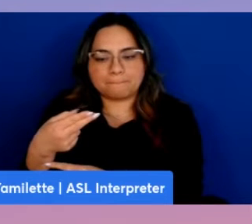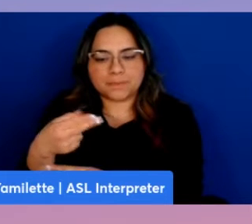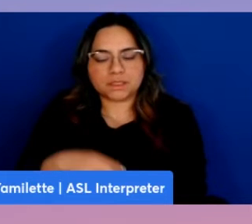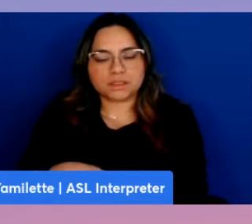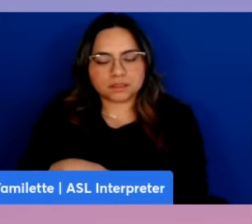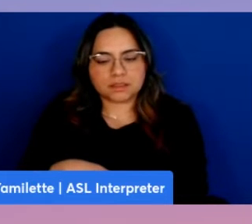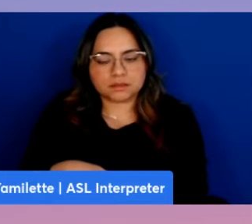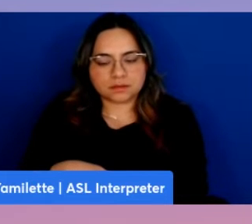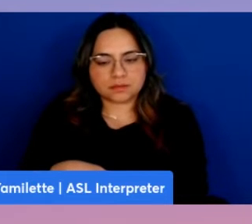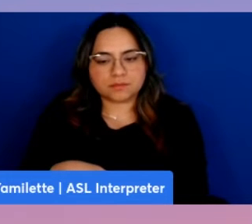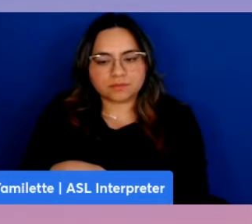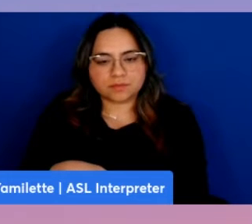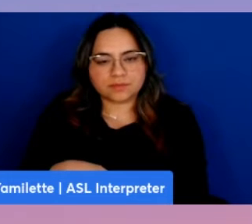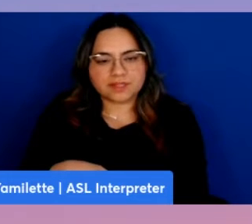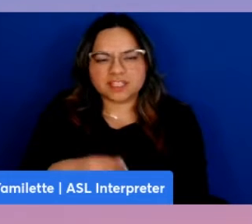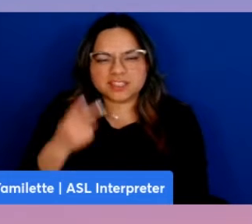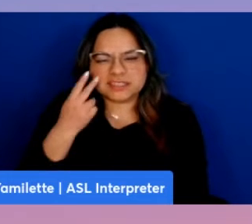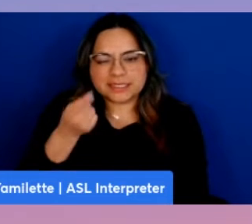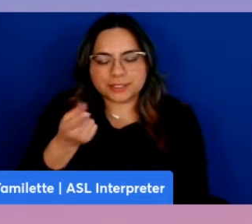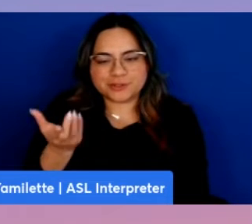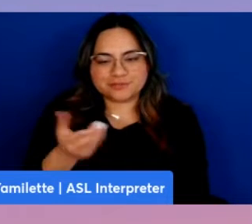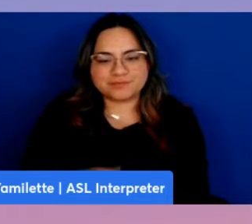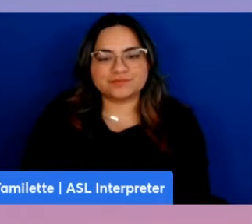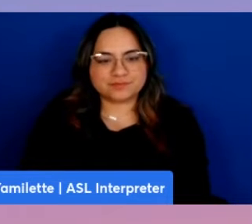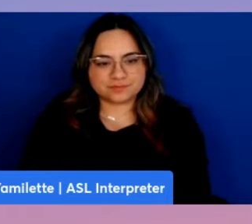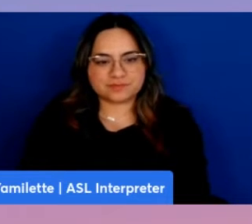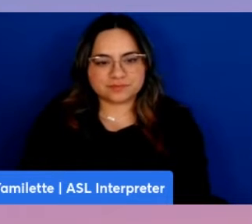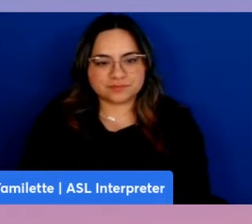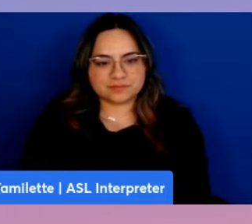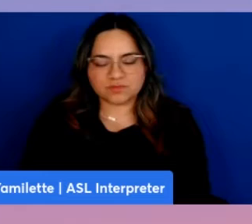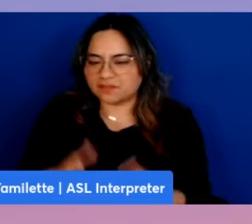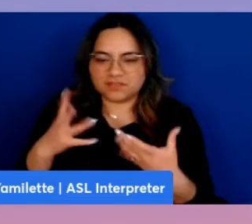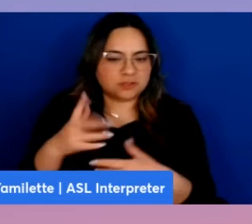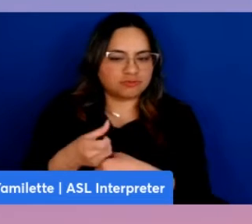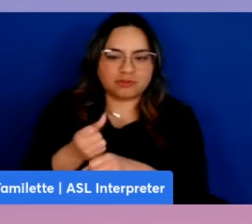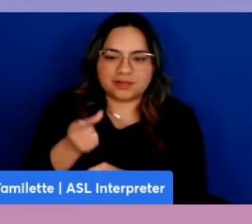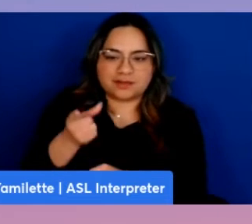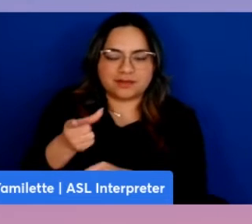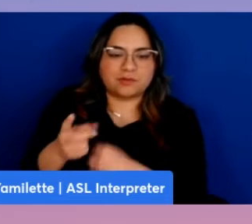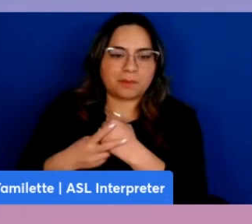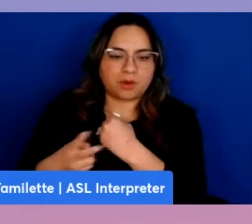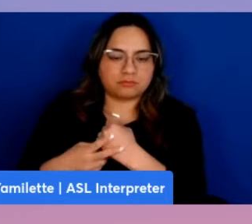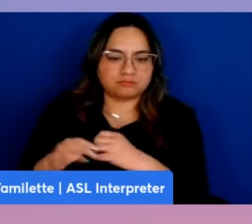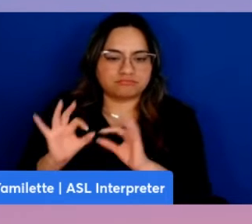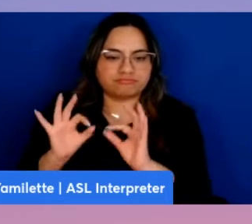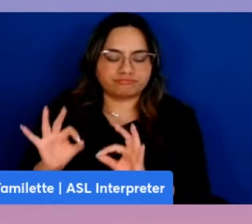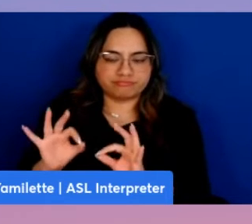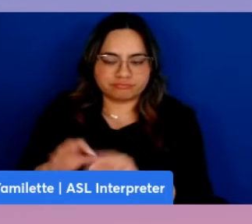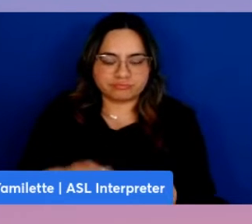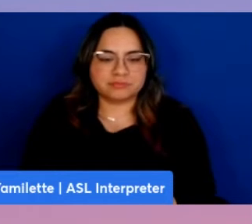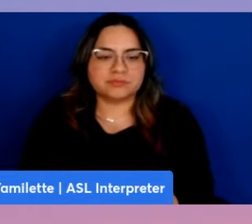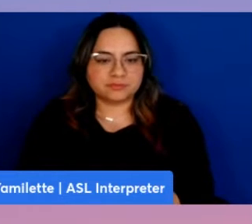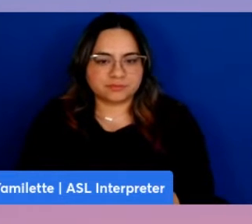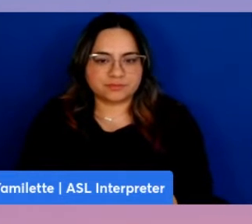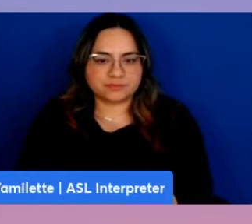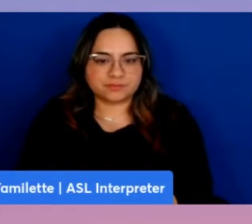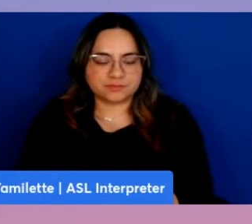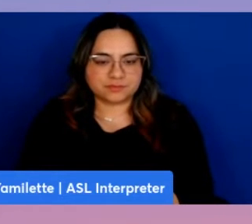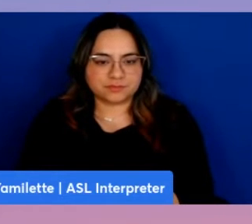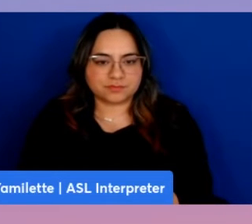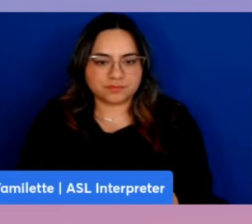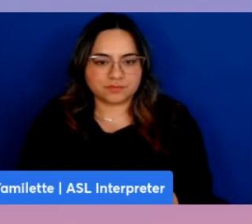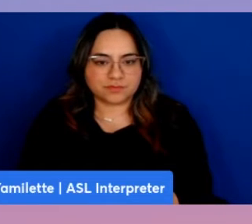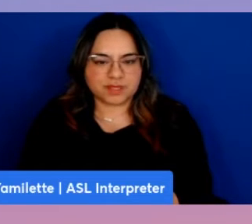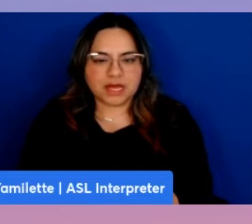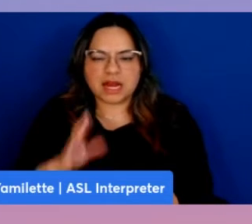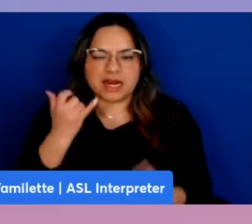and you can see here we just created that repo, and if we refresh